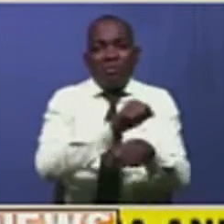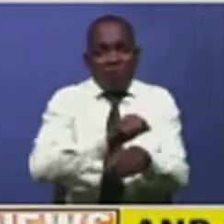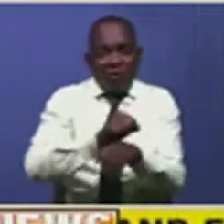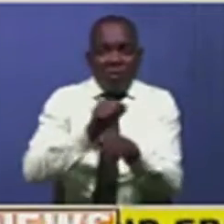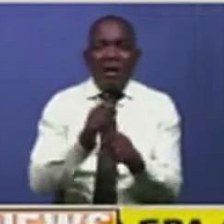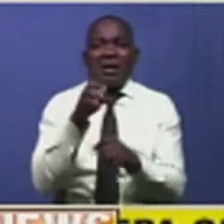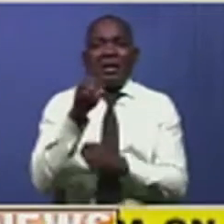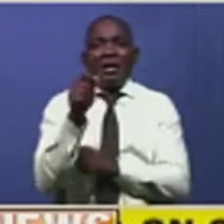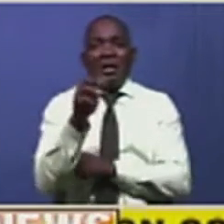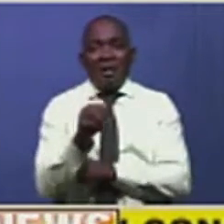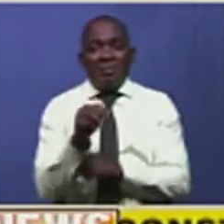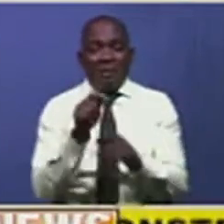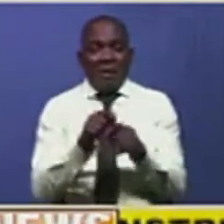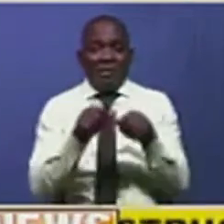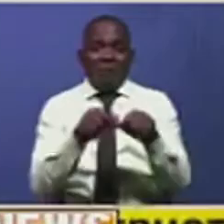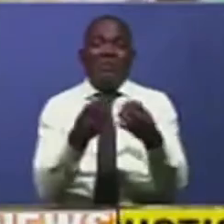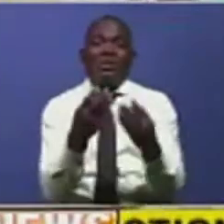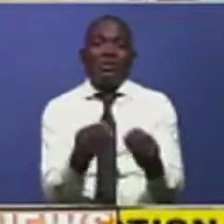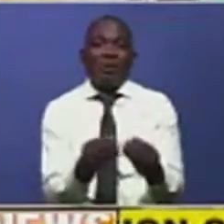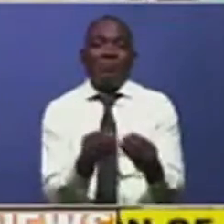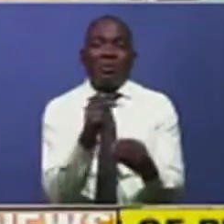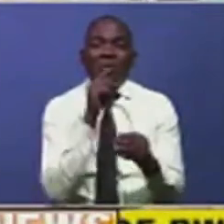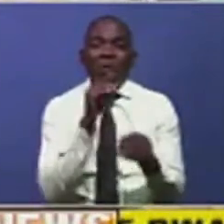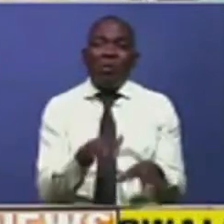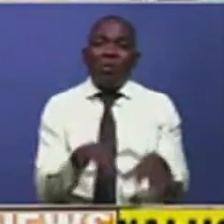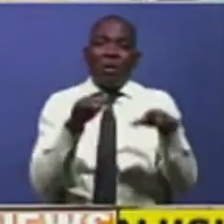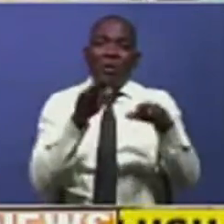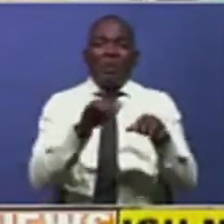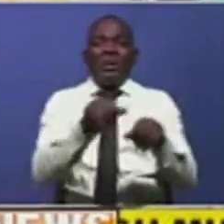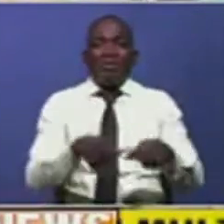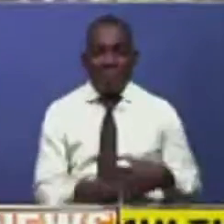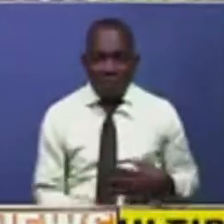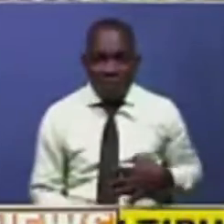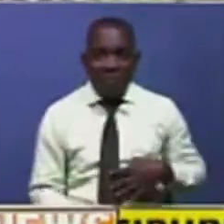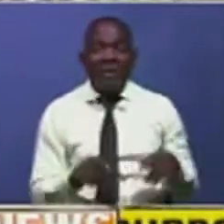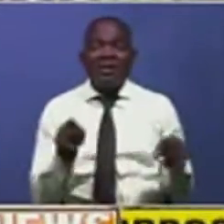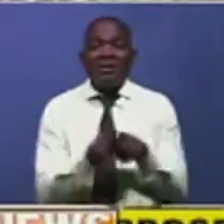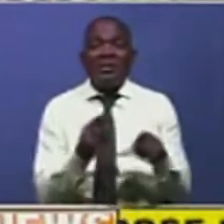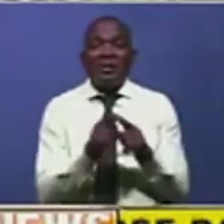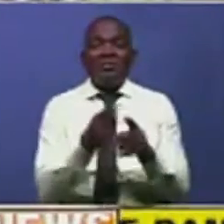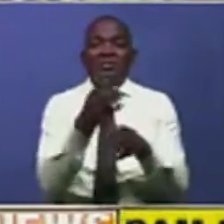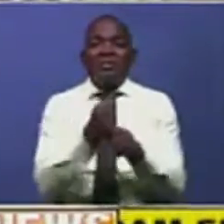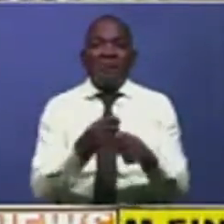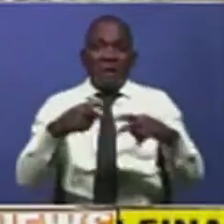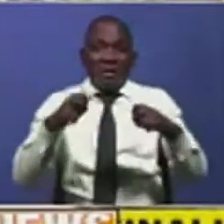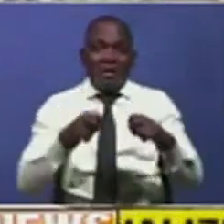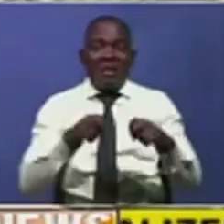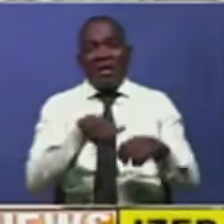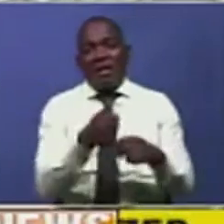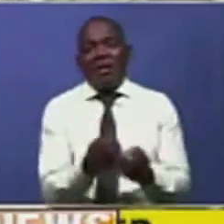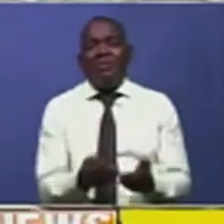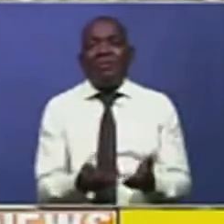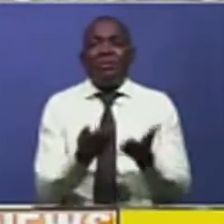on the dam as a permanent solution to the perennial floods in the region. It is also to generate electricity and